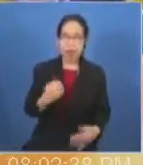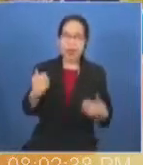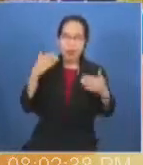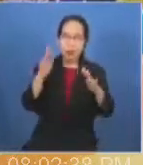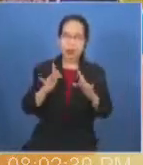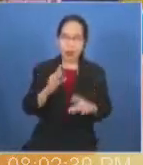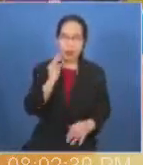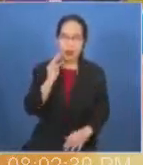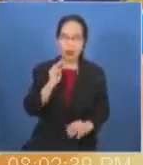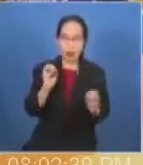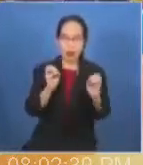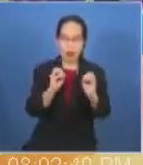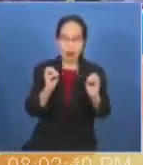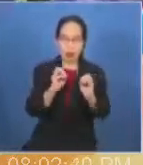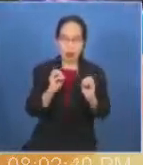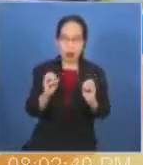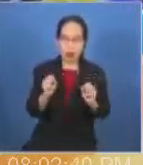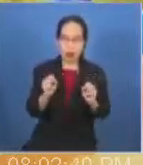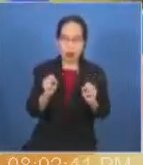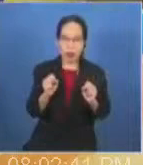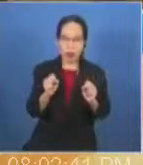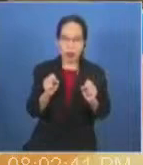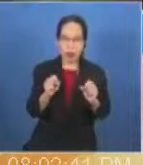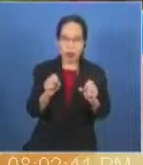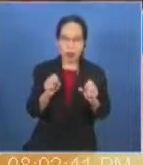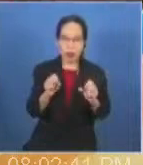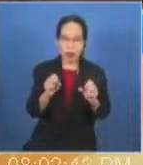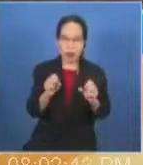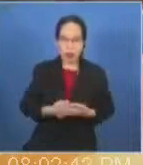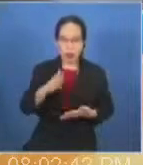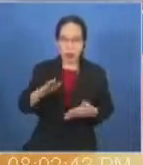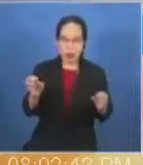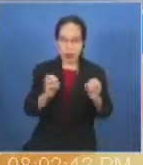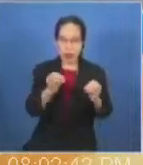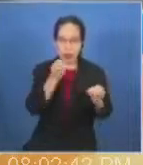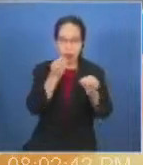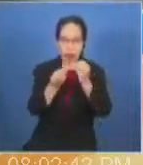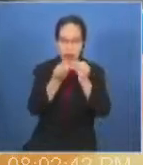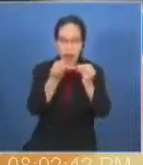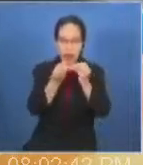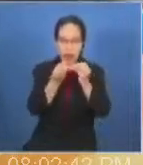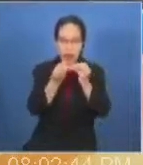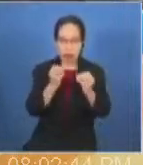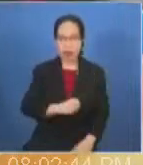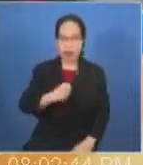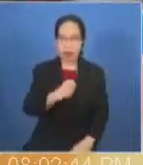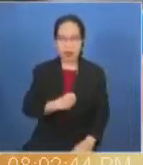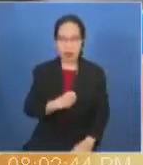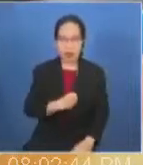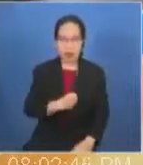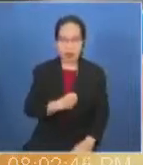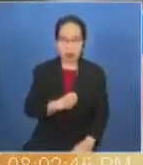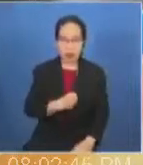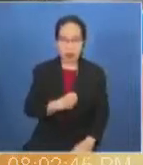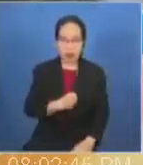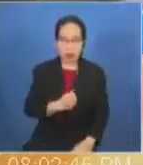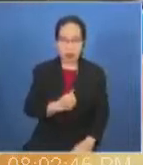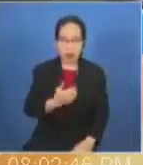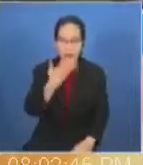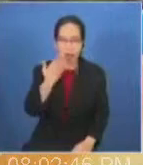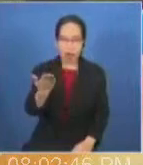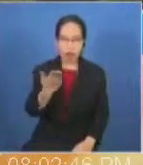Ma'am, please have mercy. My child has nothing to feed on. Ma'am, I'm sorry.